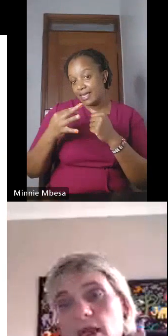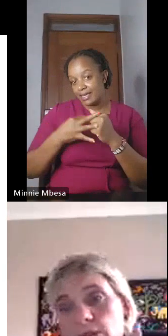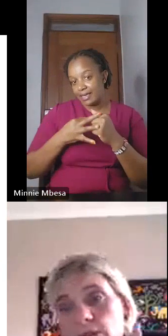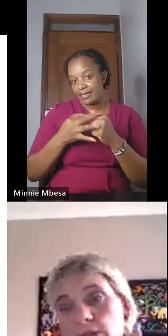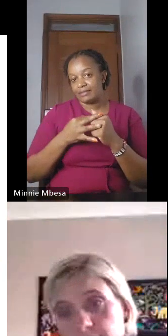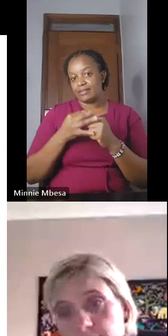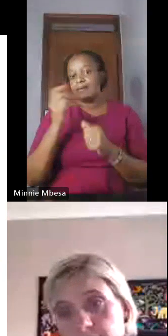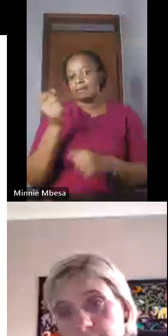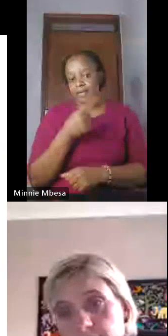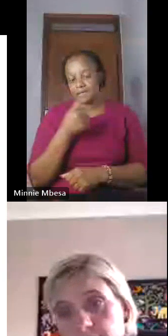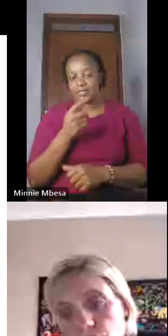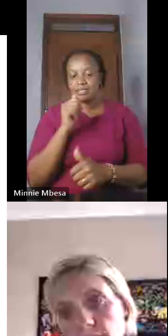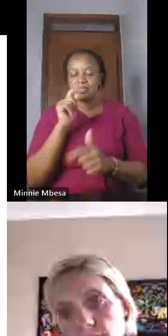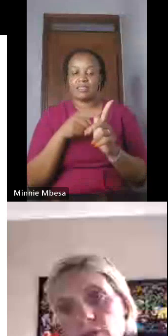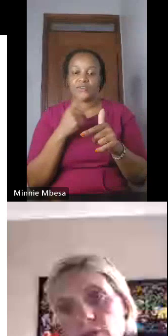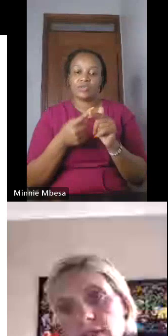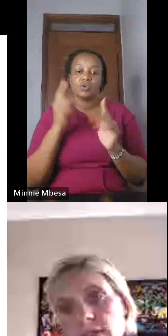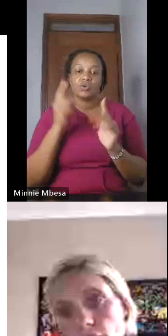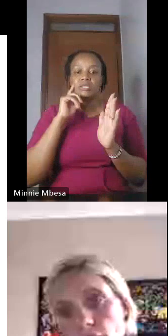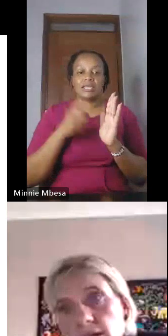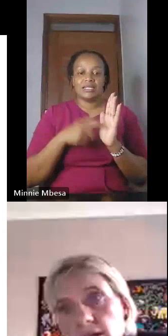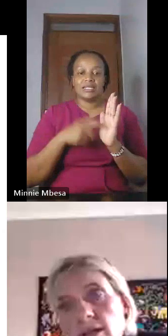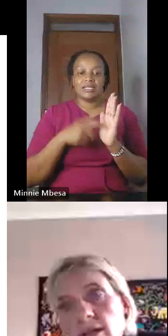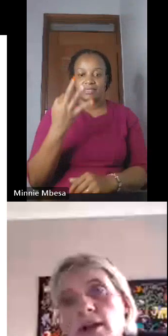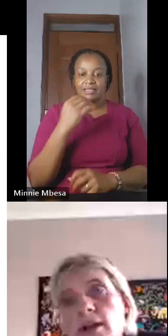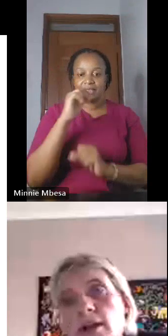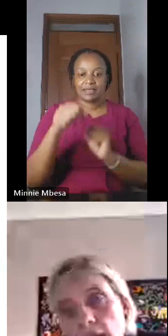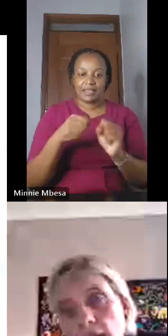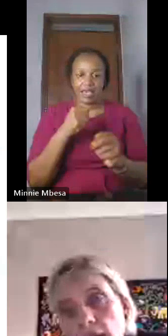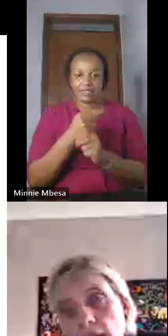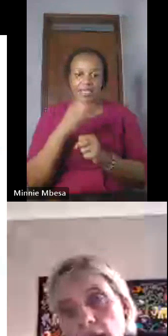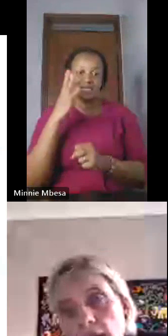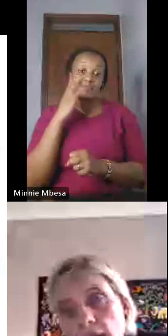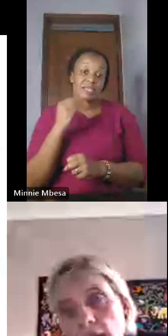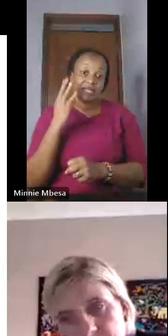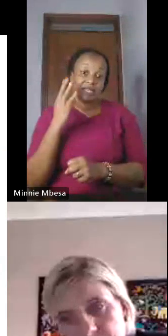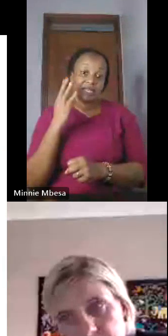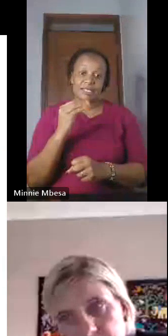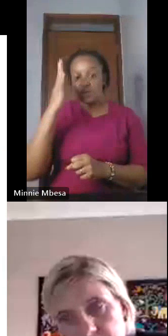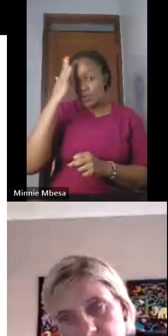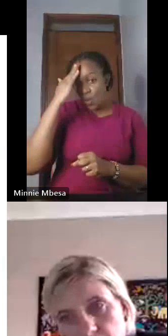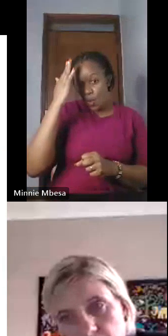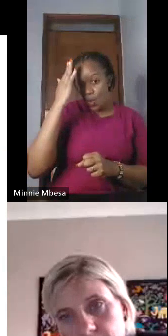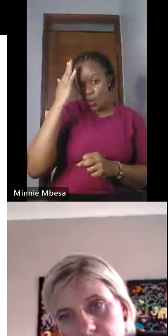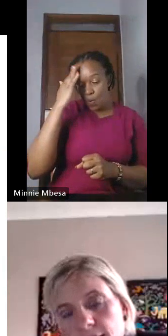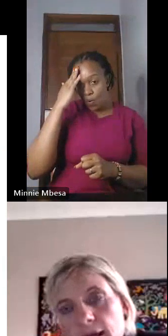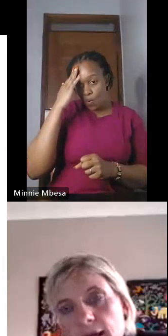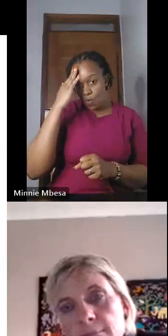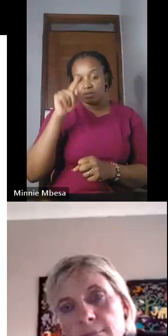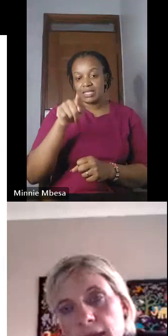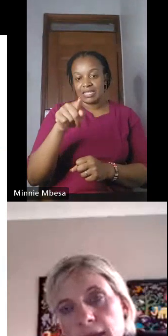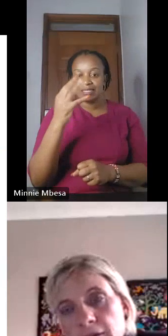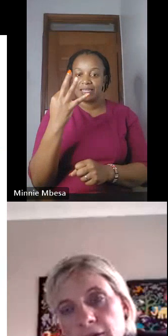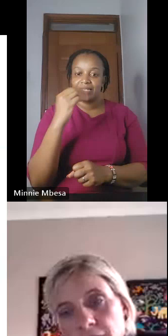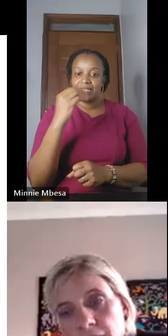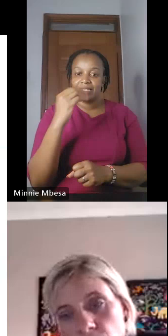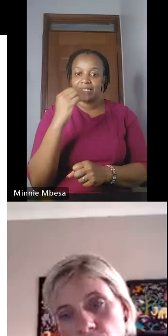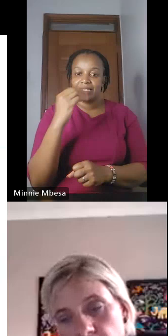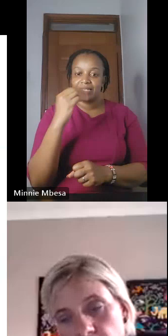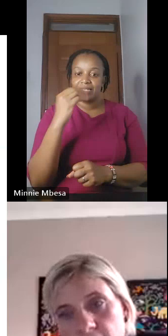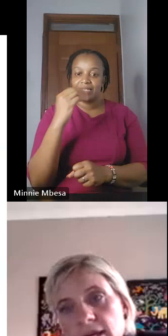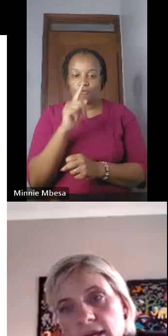experience. Just a reminder that the 3 years is only for applicants with disabilities, right?